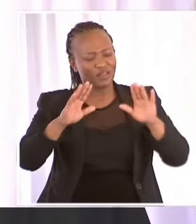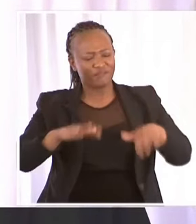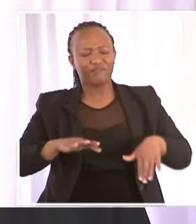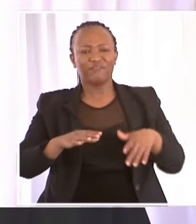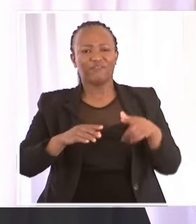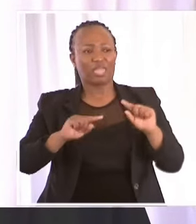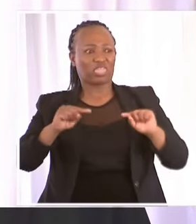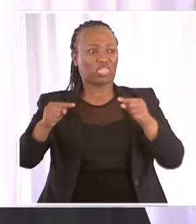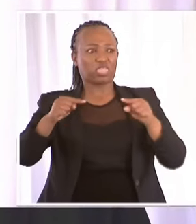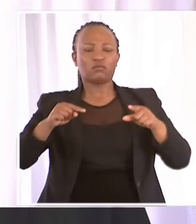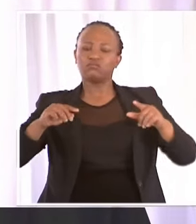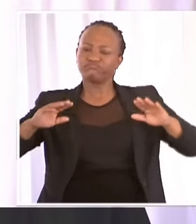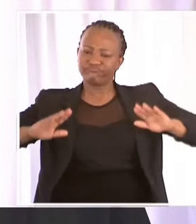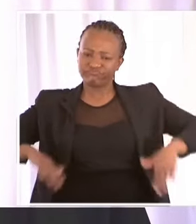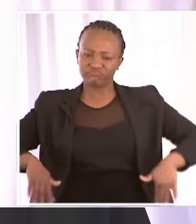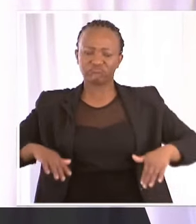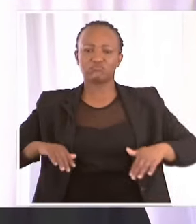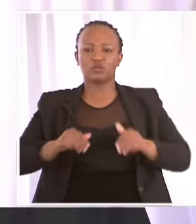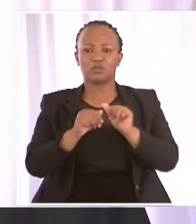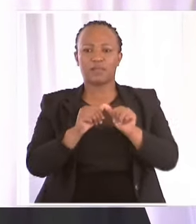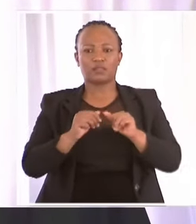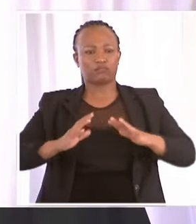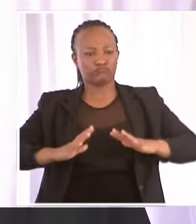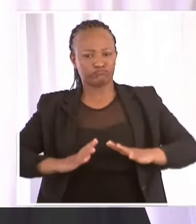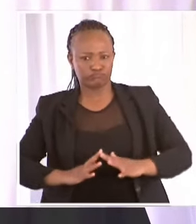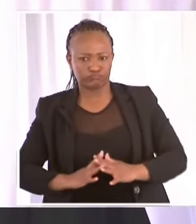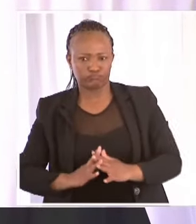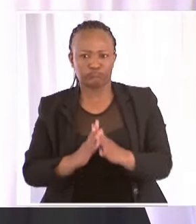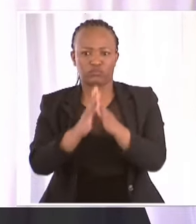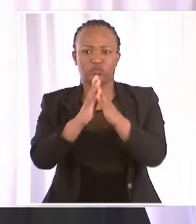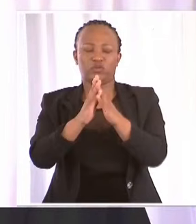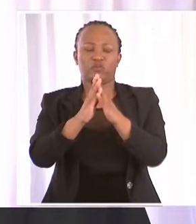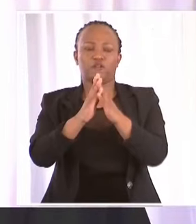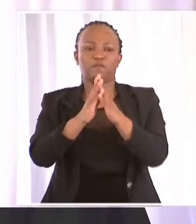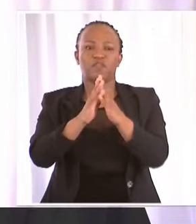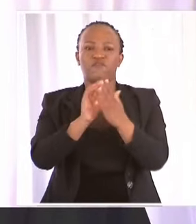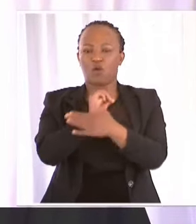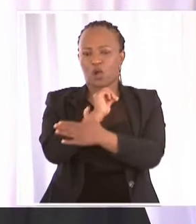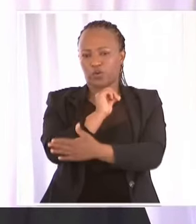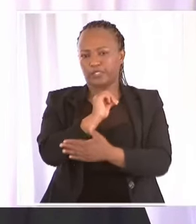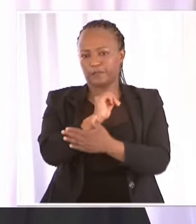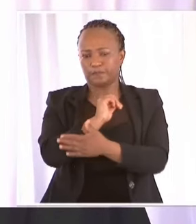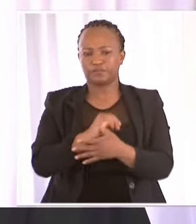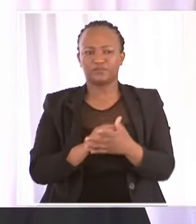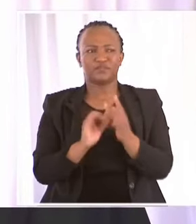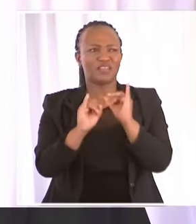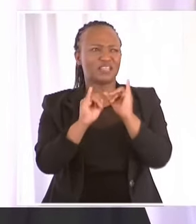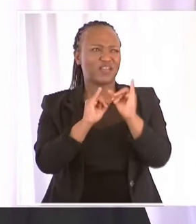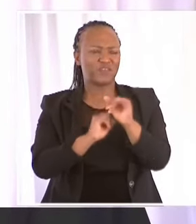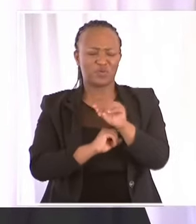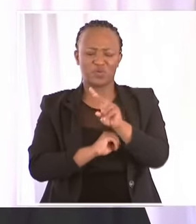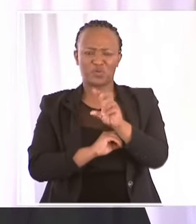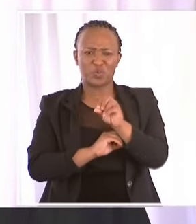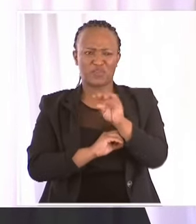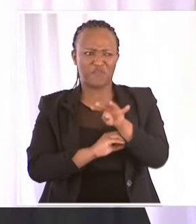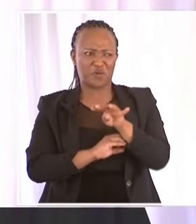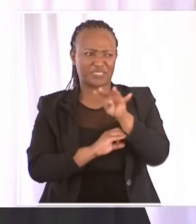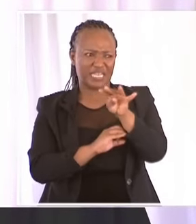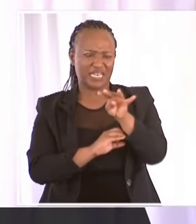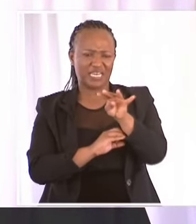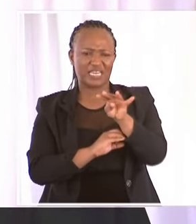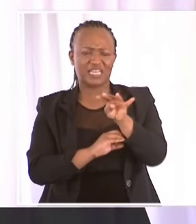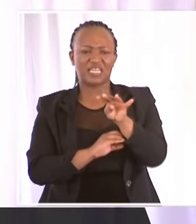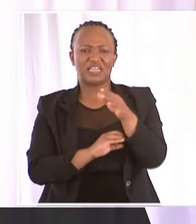and to work for the betterment of our republic. In an interview in 2014, he